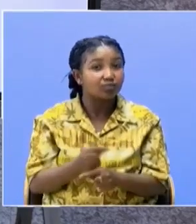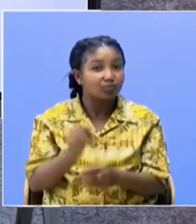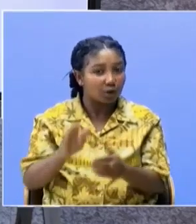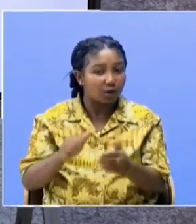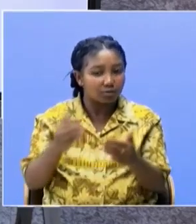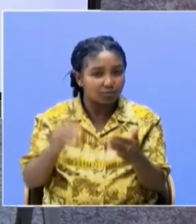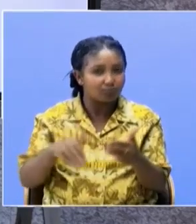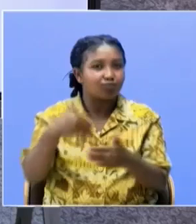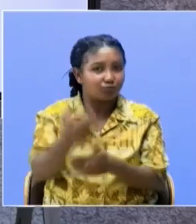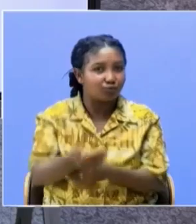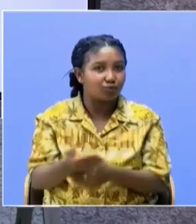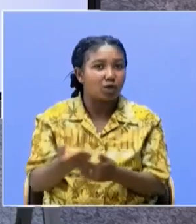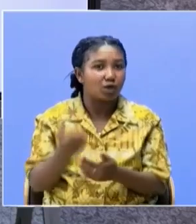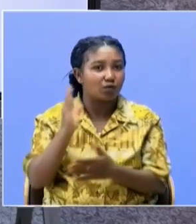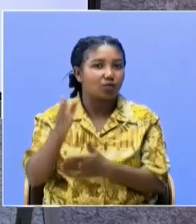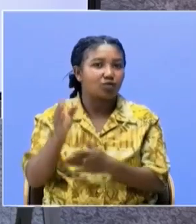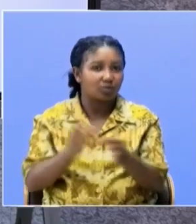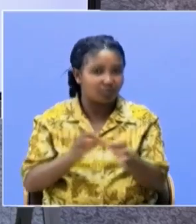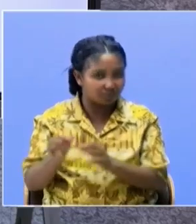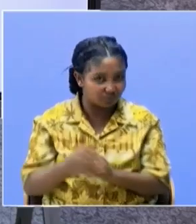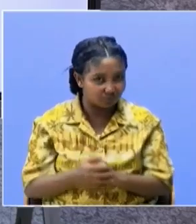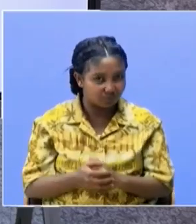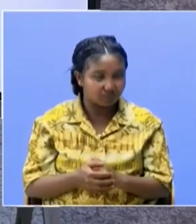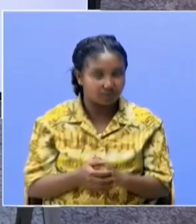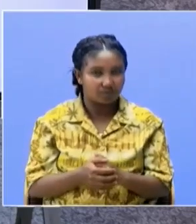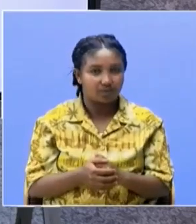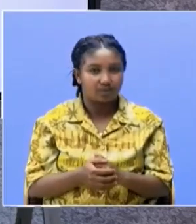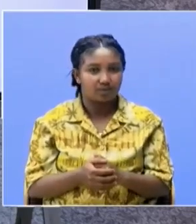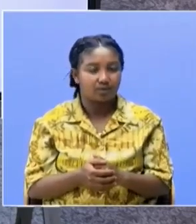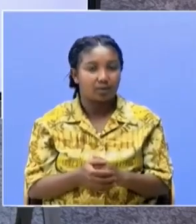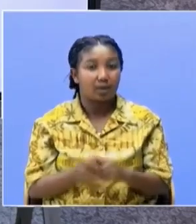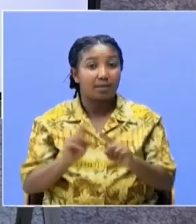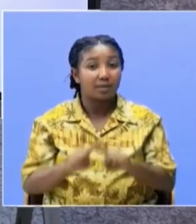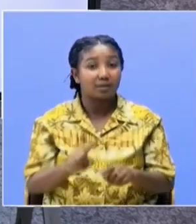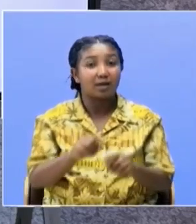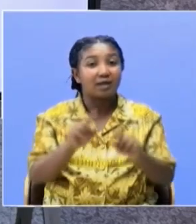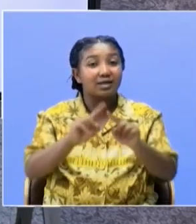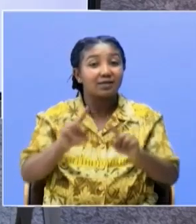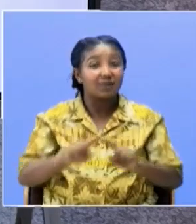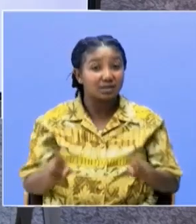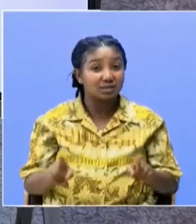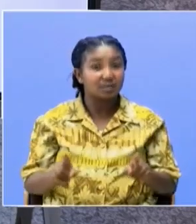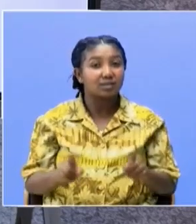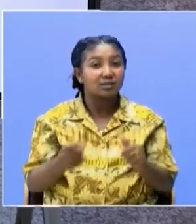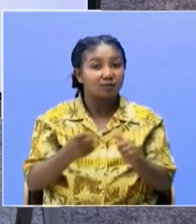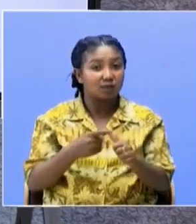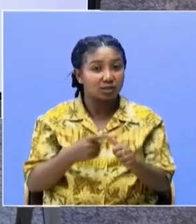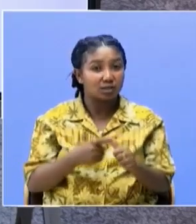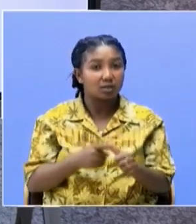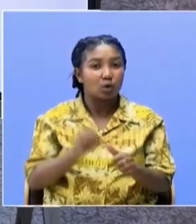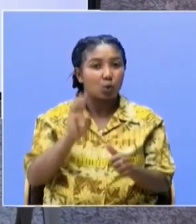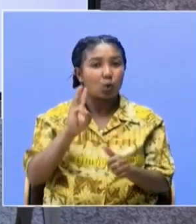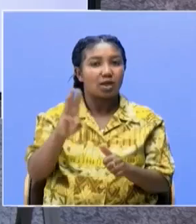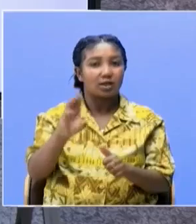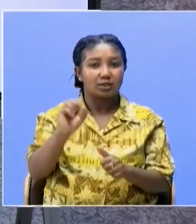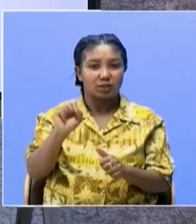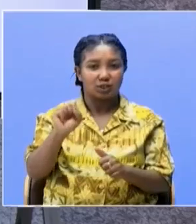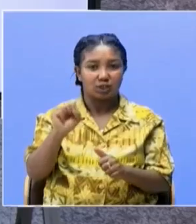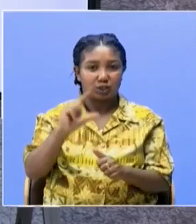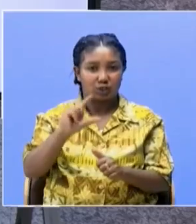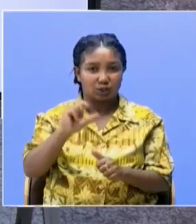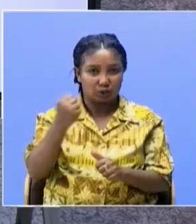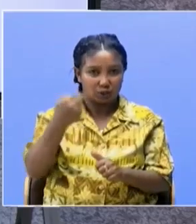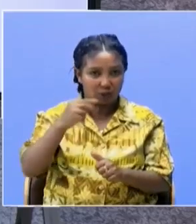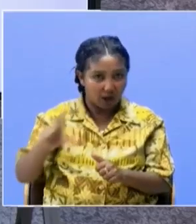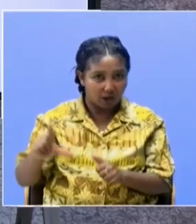after now, yes, or what we call in the future. But there are differences. The first, will and shall, they